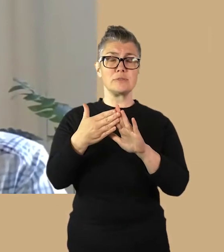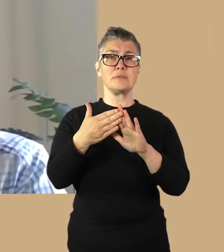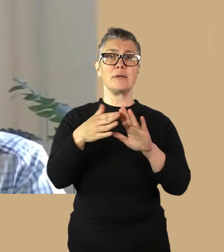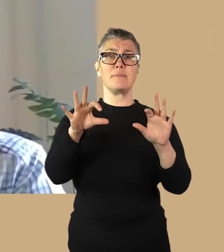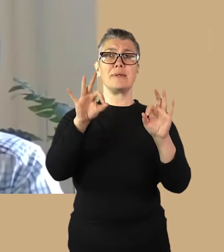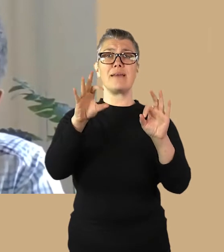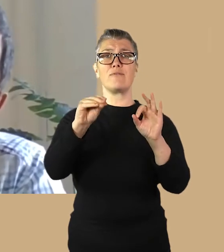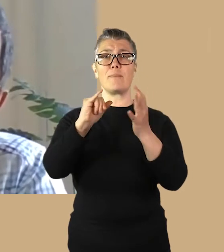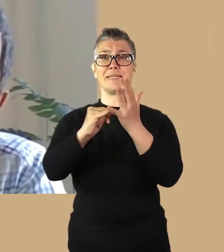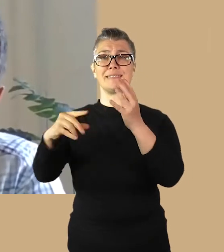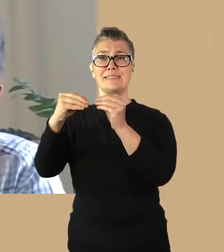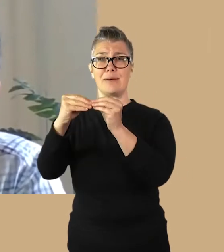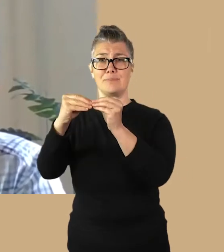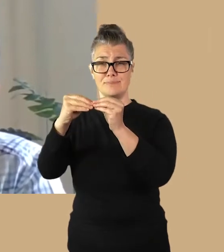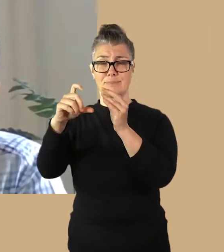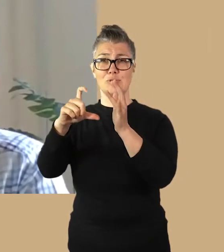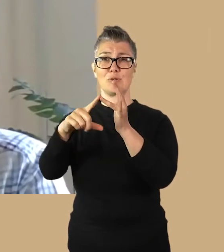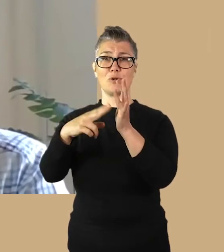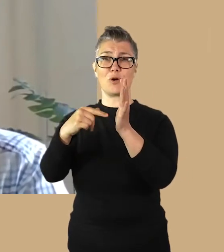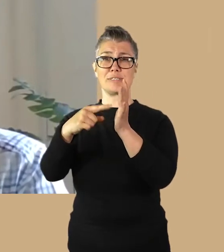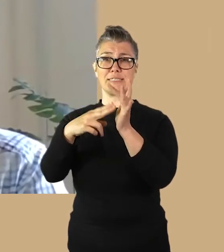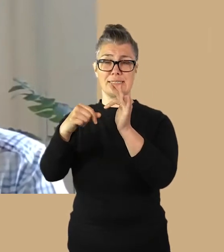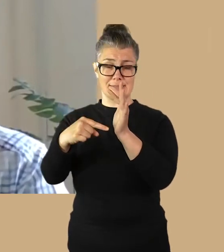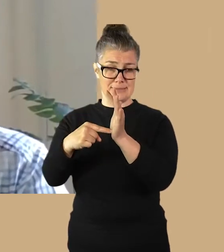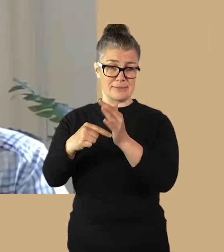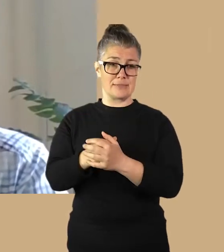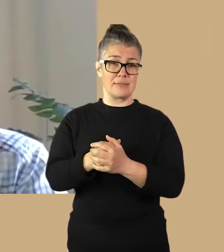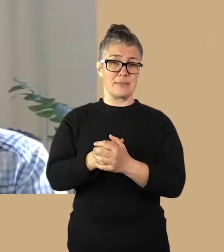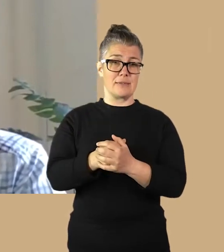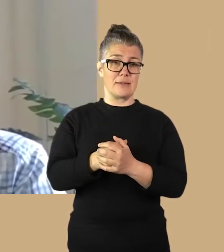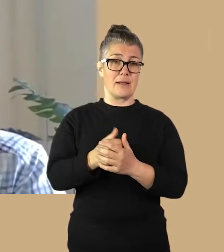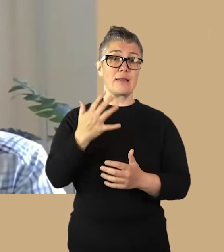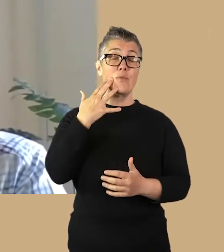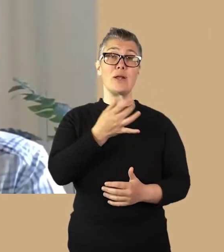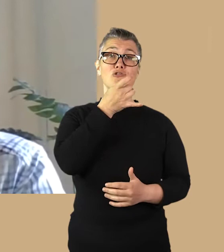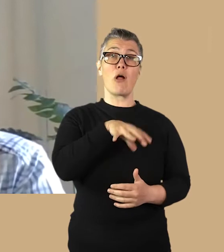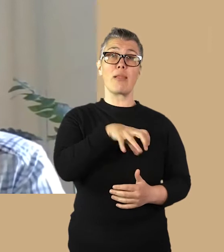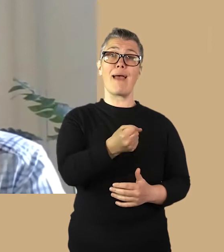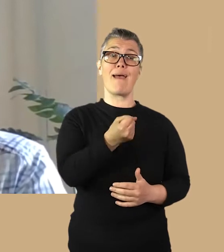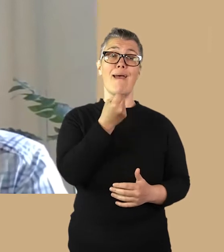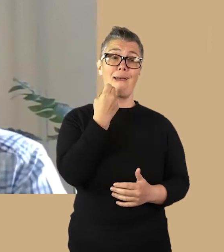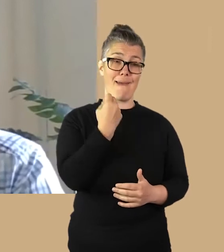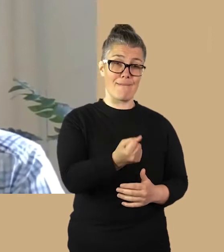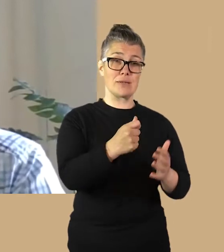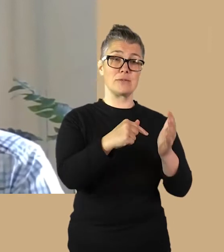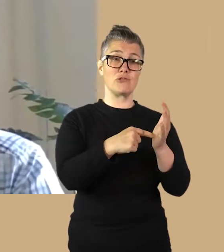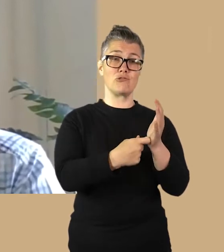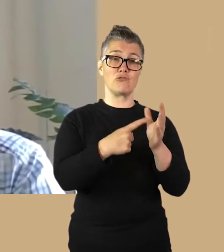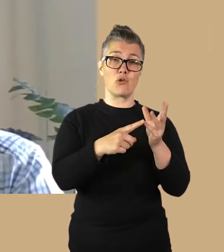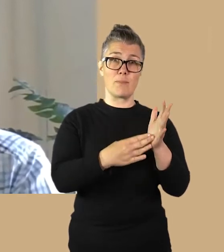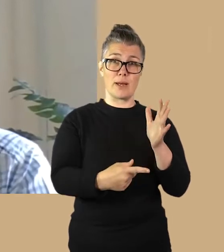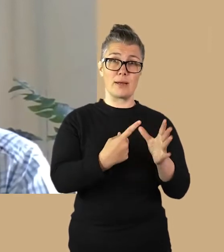the subcontinent, generally speaking, that once a child has a trauma, and say if the